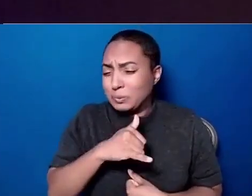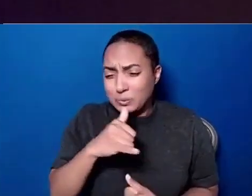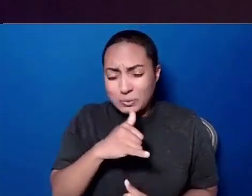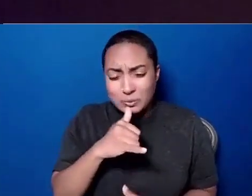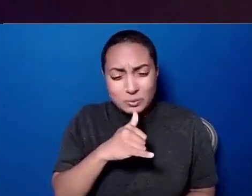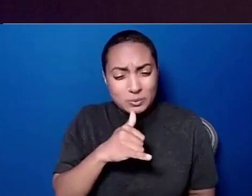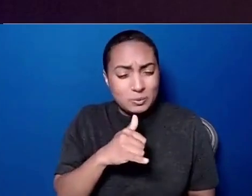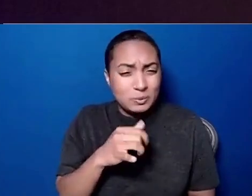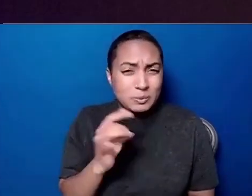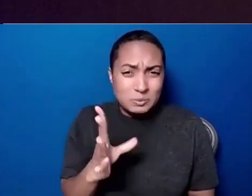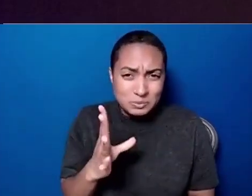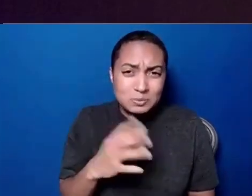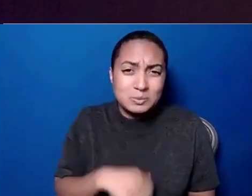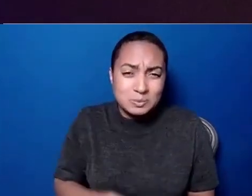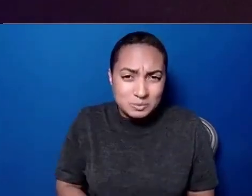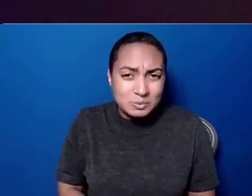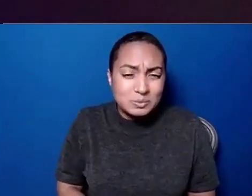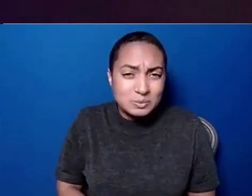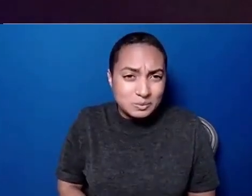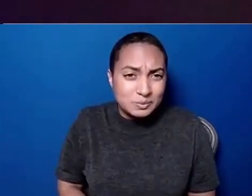Because